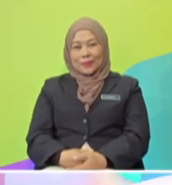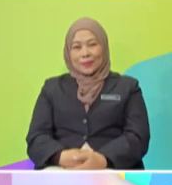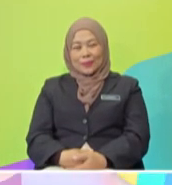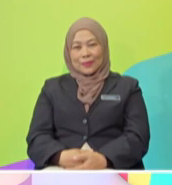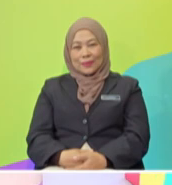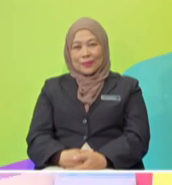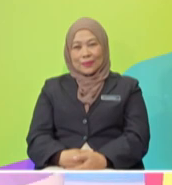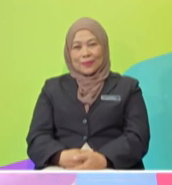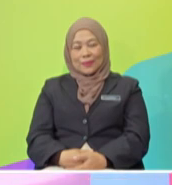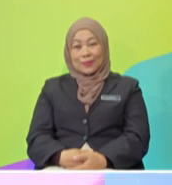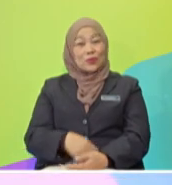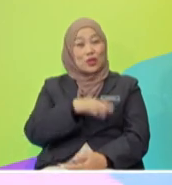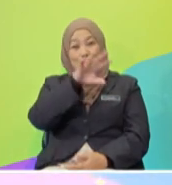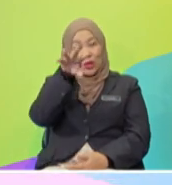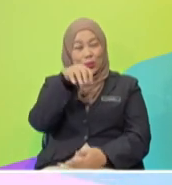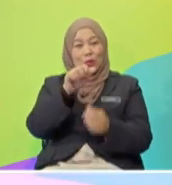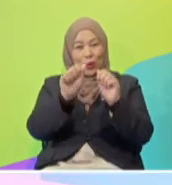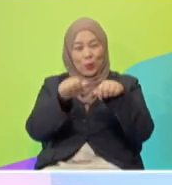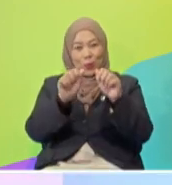You can spell it together with me also, okay?